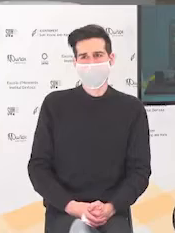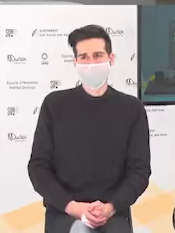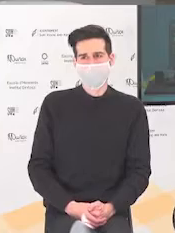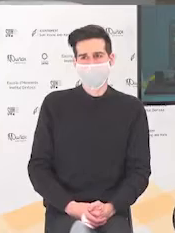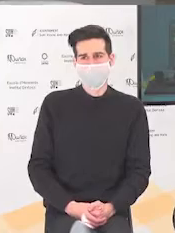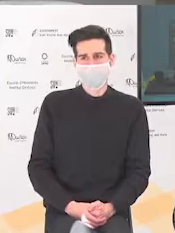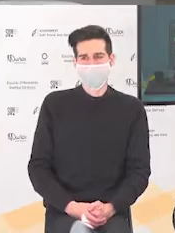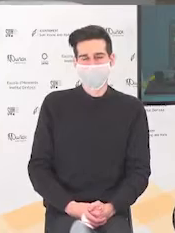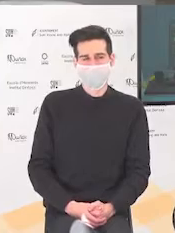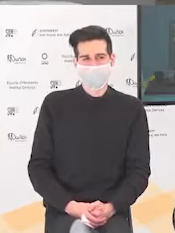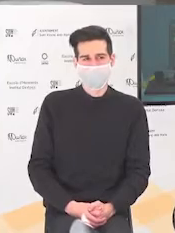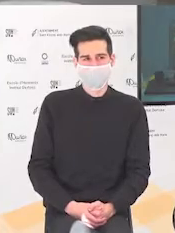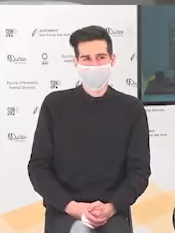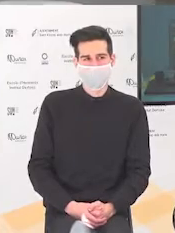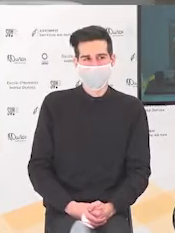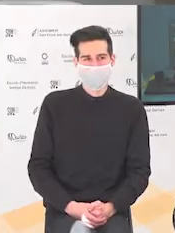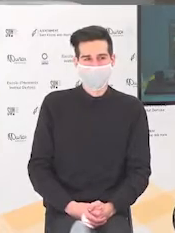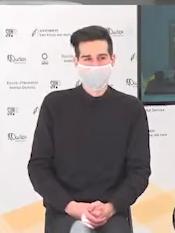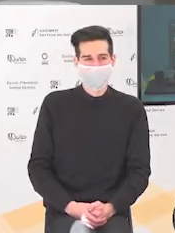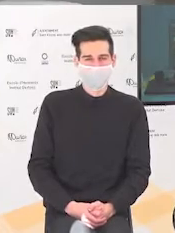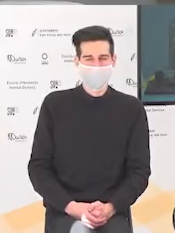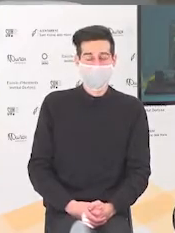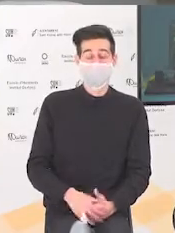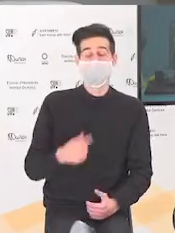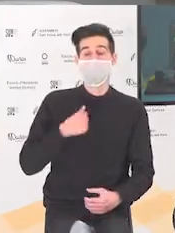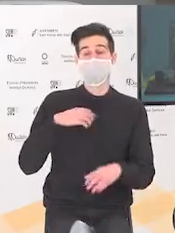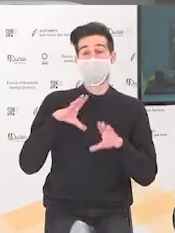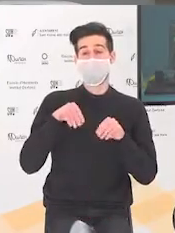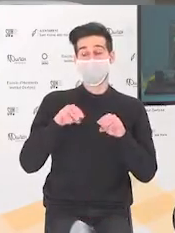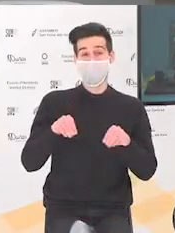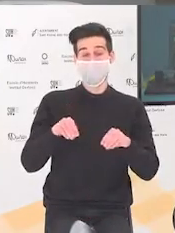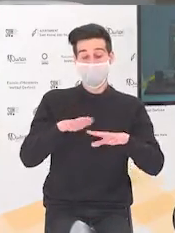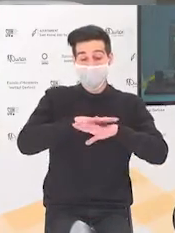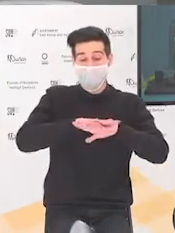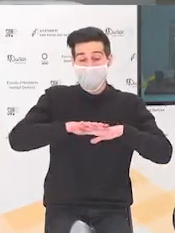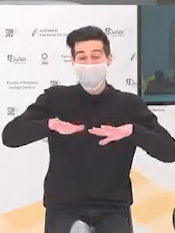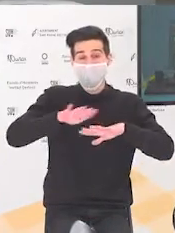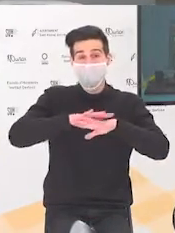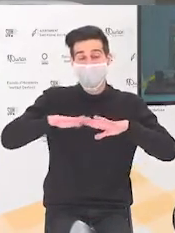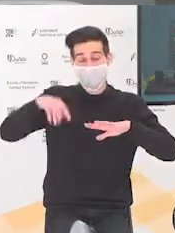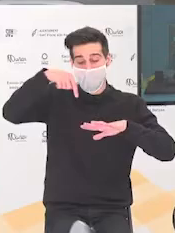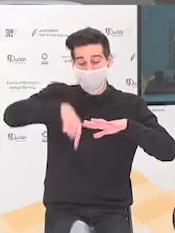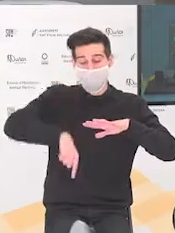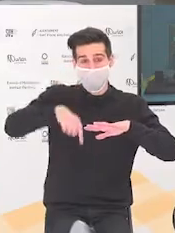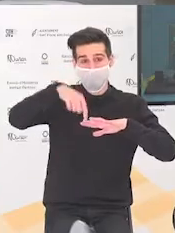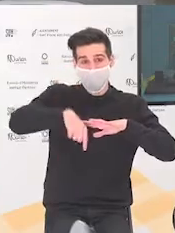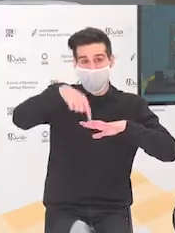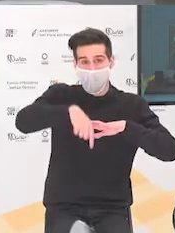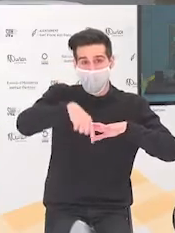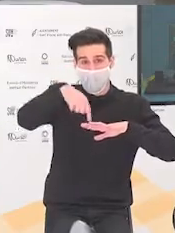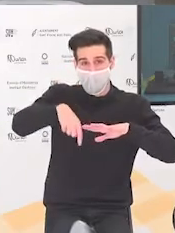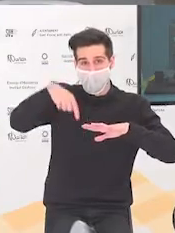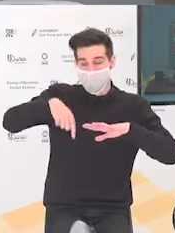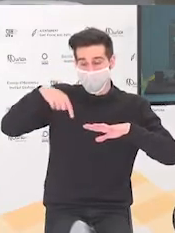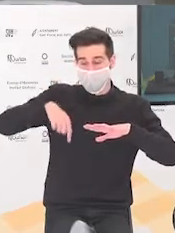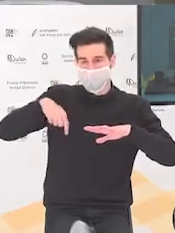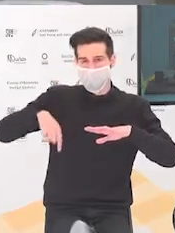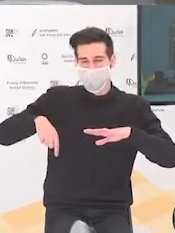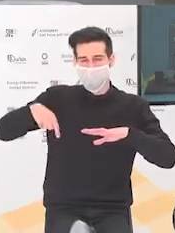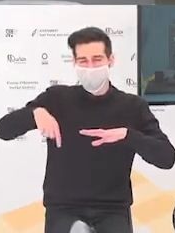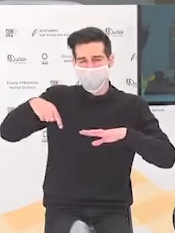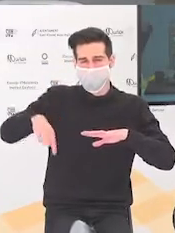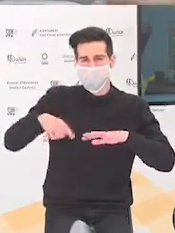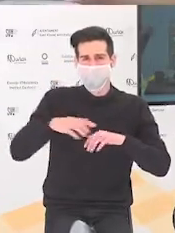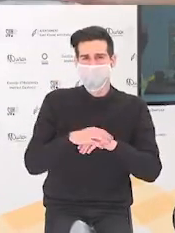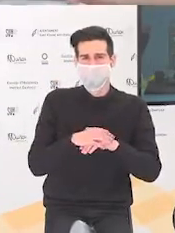I'm using a perforated mat. Utilizo esta esterilla perforada. Means that there's holes inside. It's a silicone mat with holes. Es decir,